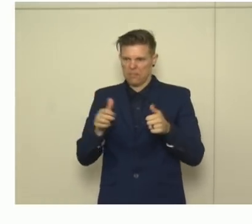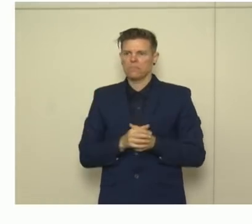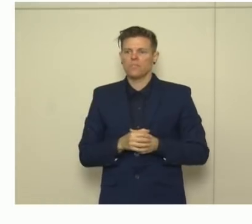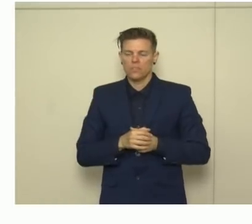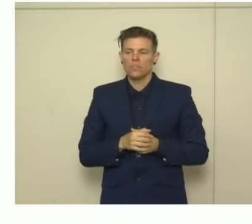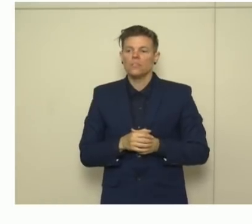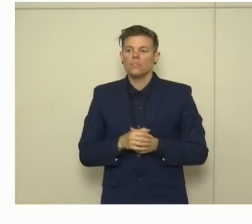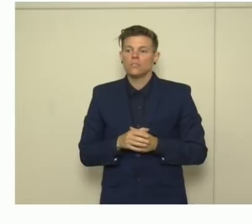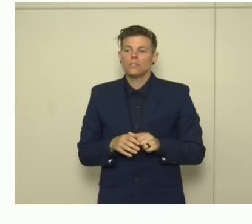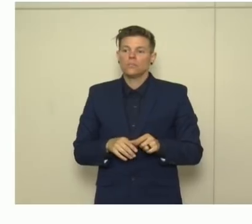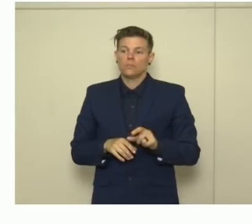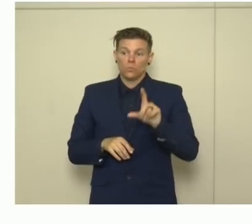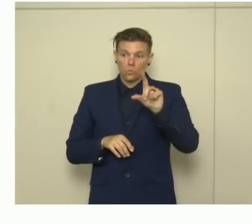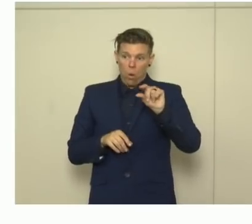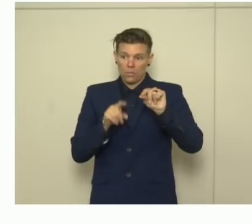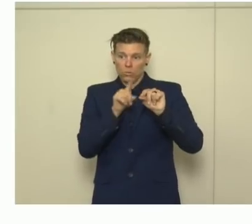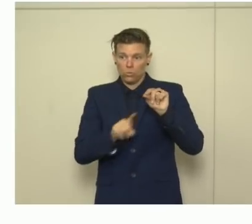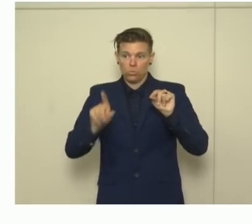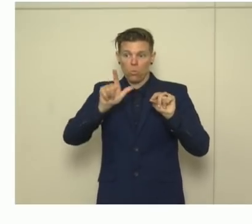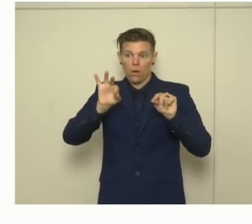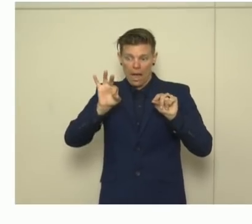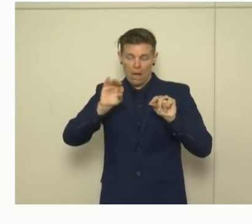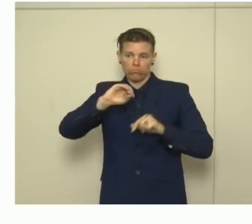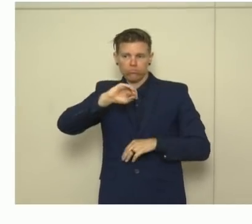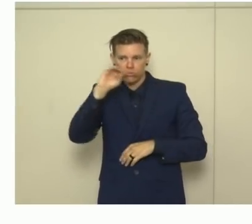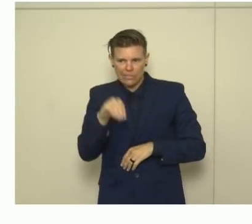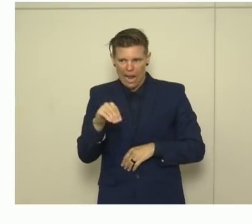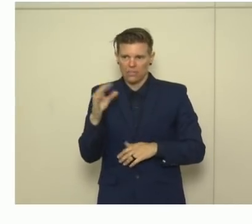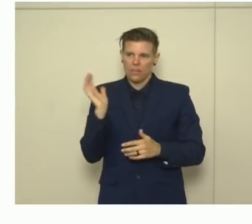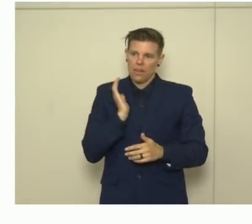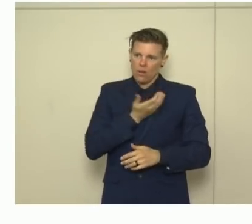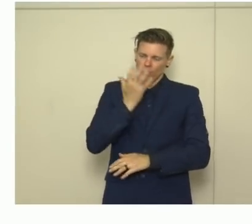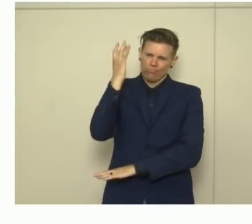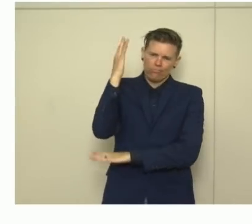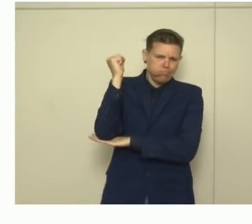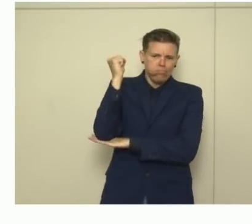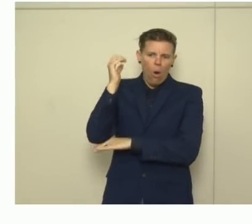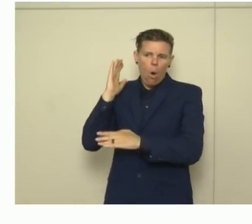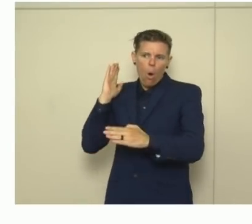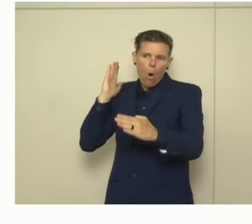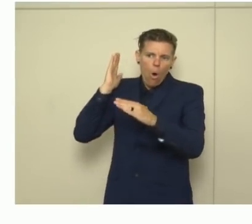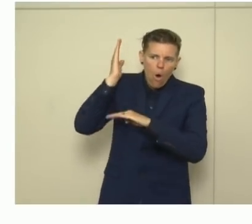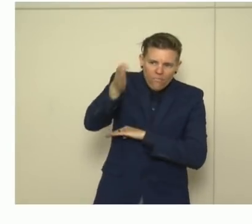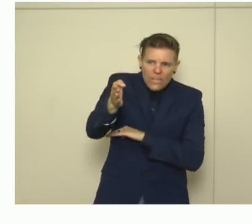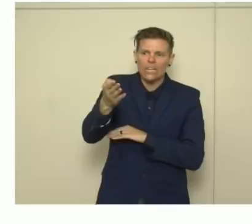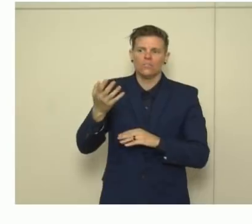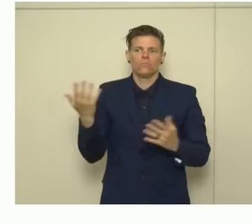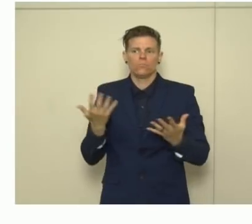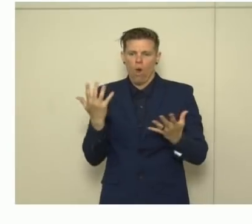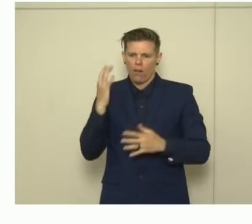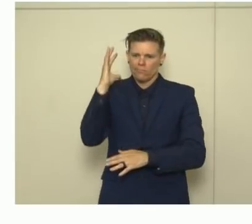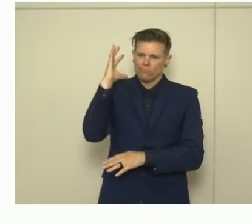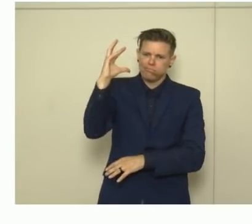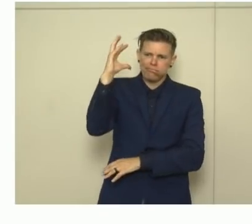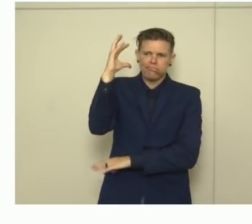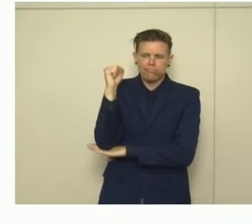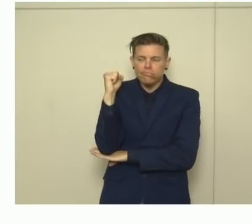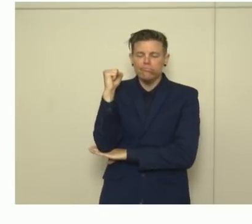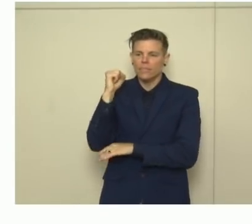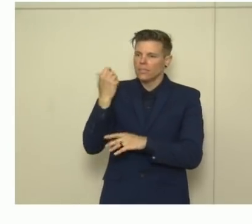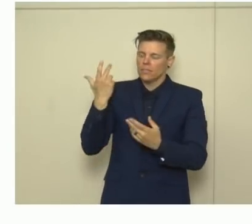to 29-year-olds have established a formidable lead as being the highest percentage of cases in New